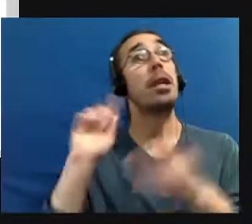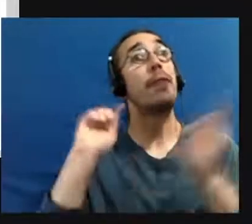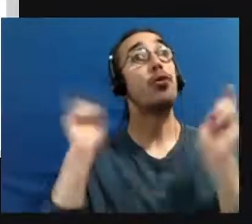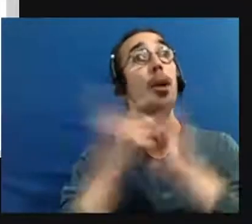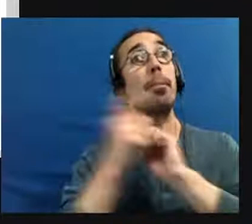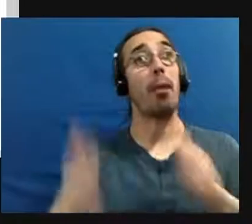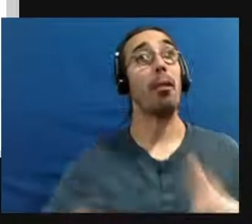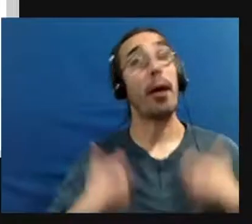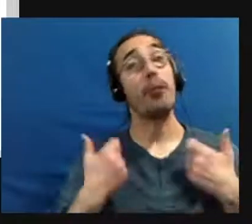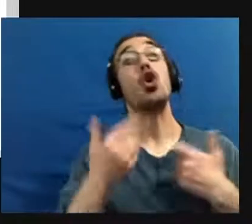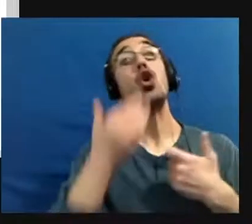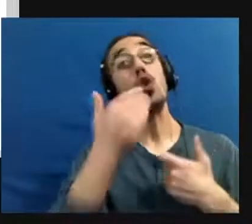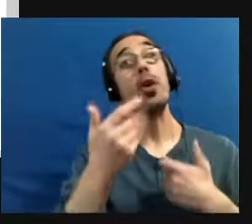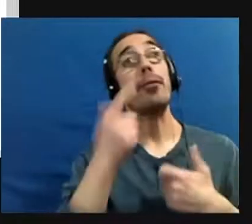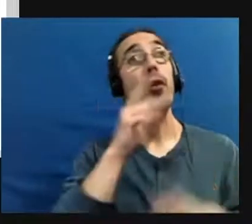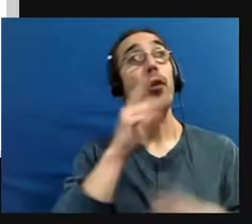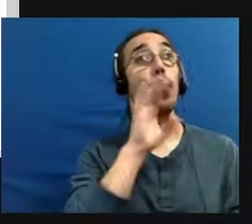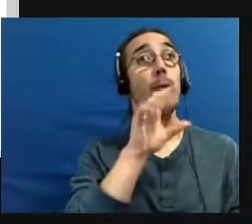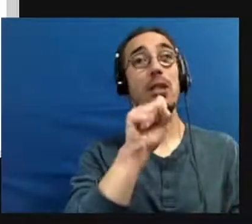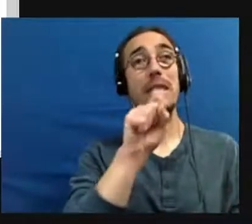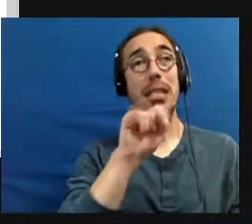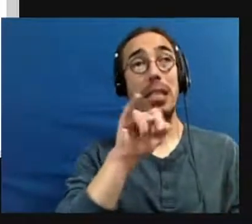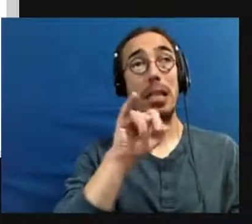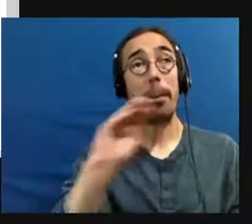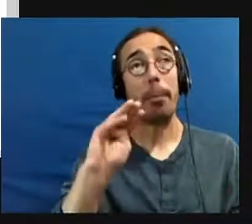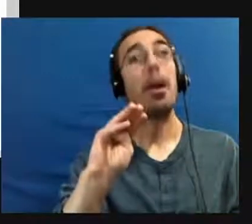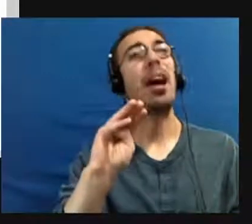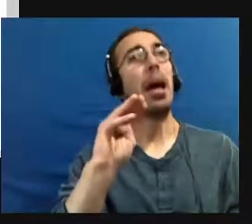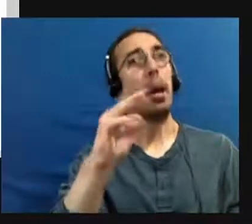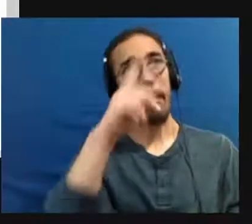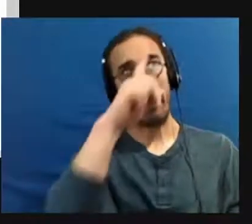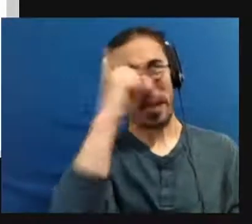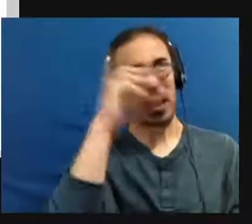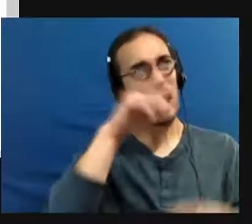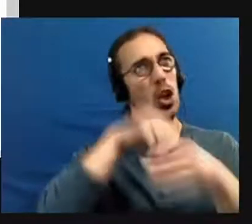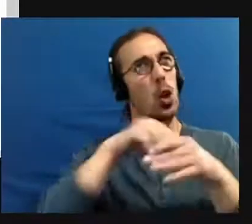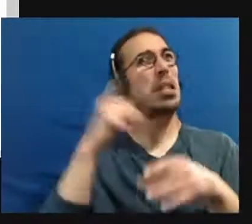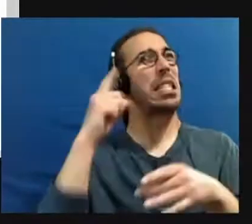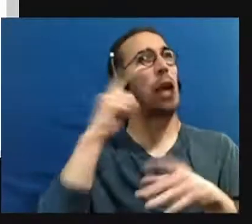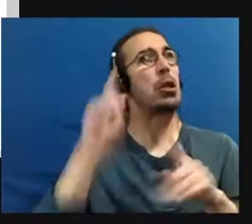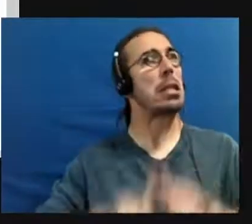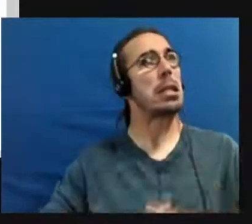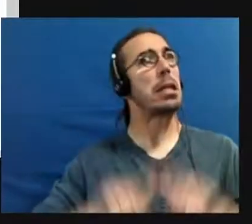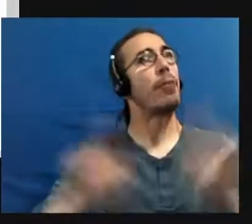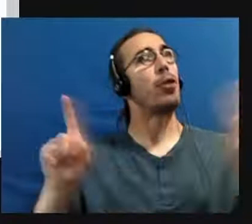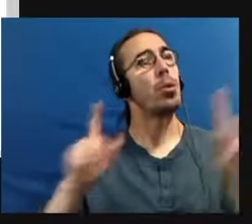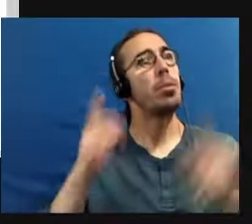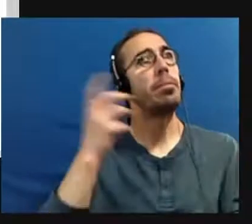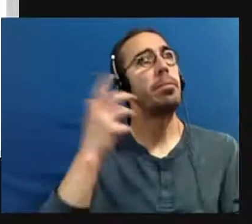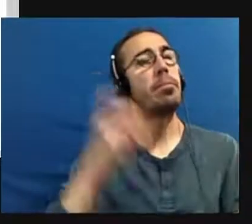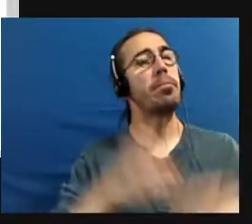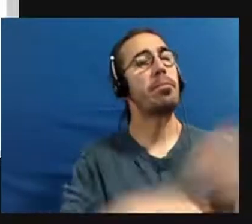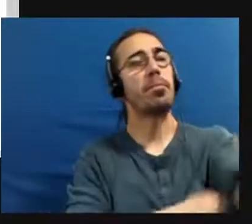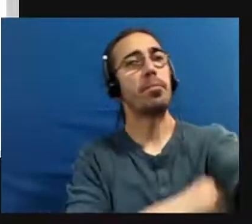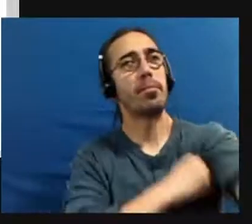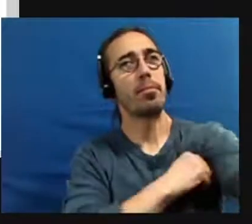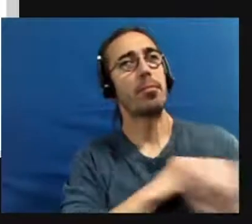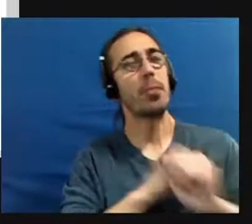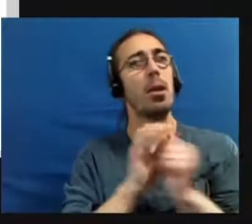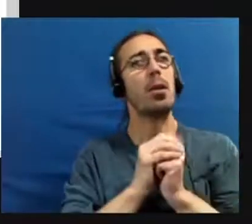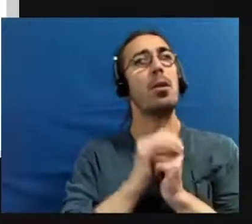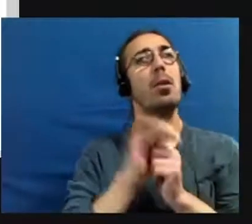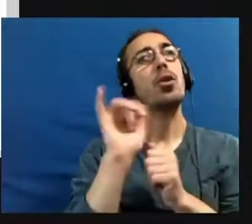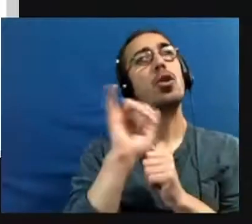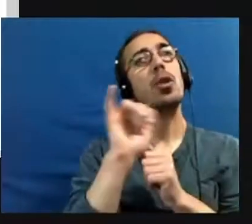for verbal stimming because the like internal sound is different. And so it's like,